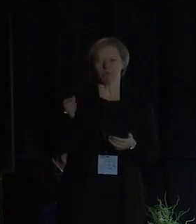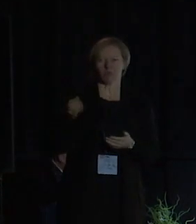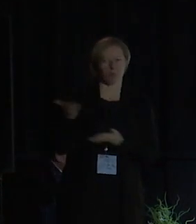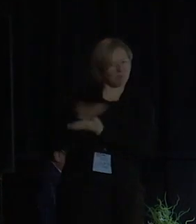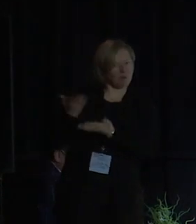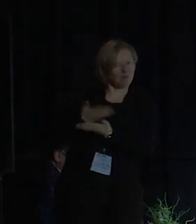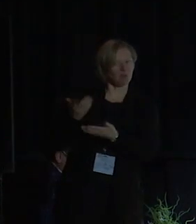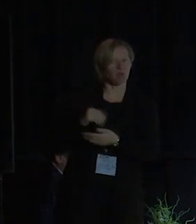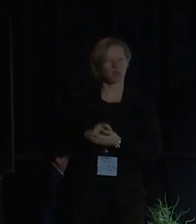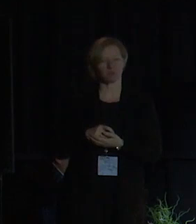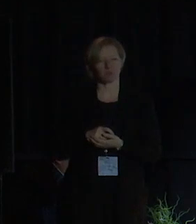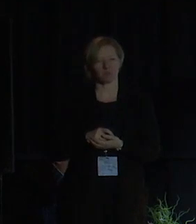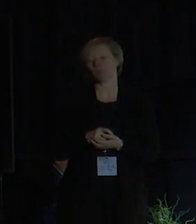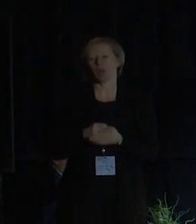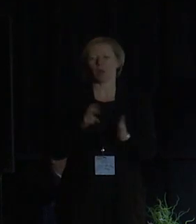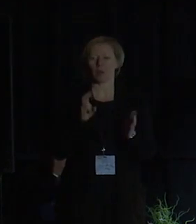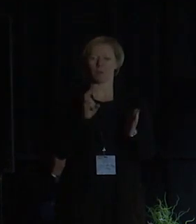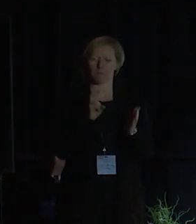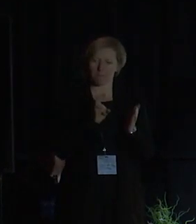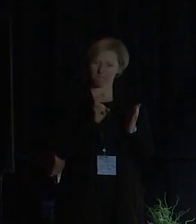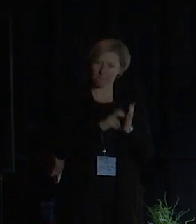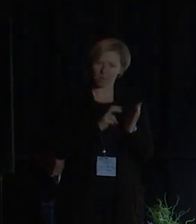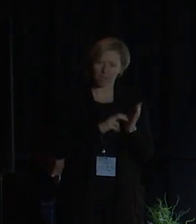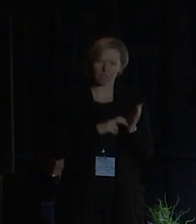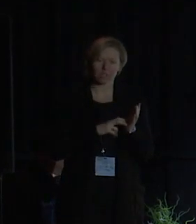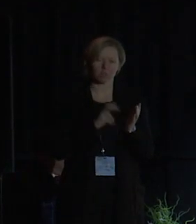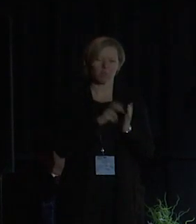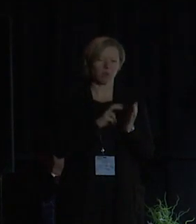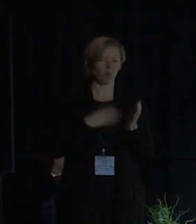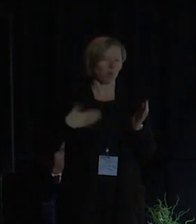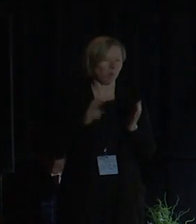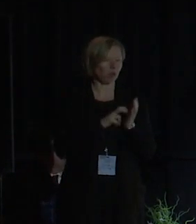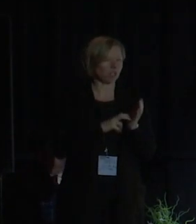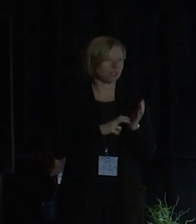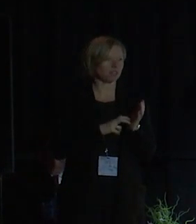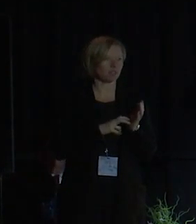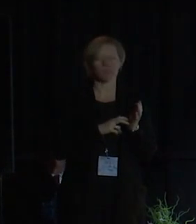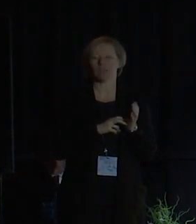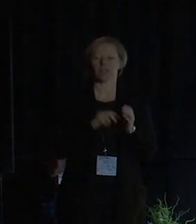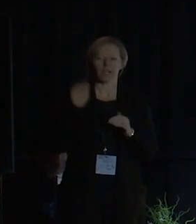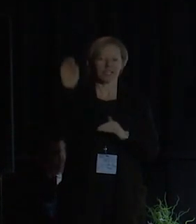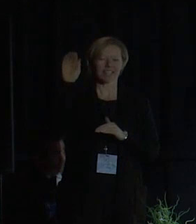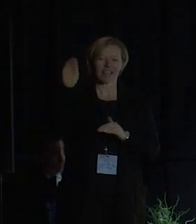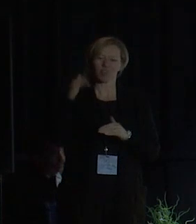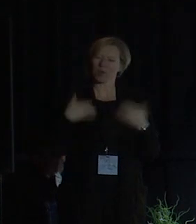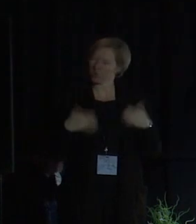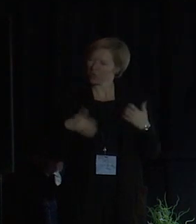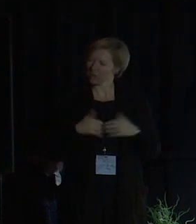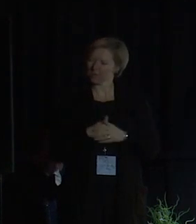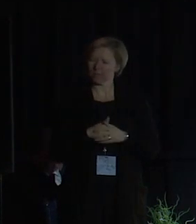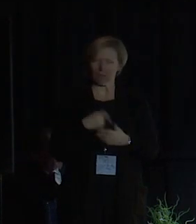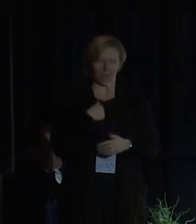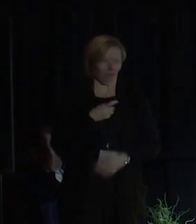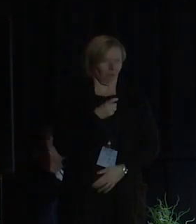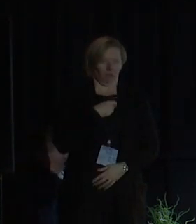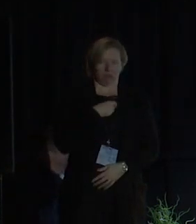talk to you. That'd be good. Bookers and programmers, obviously, to get it. And then international interest. Now, I got a little bit scared about the whole